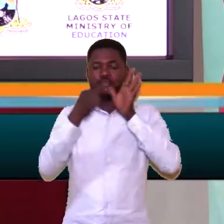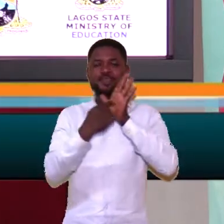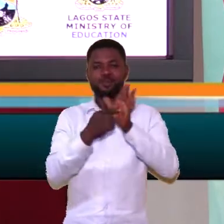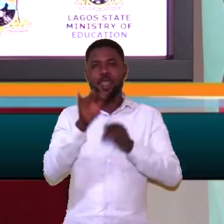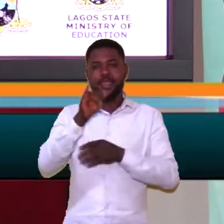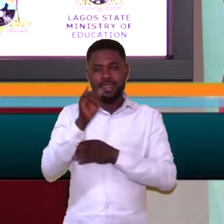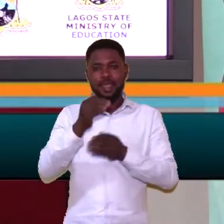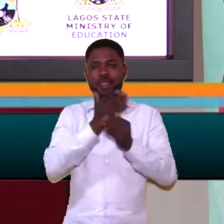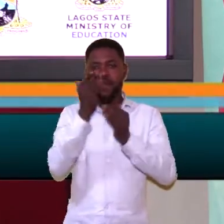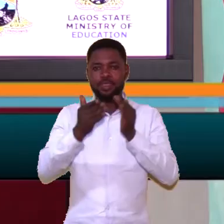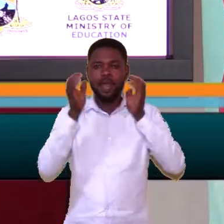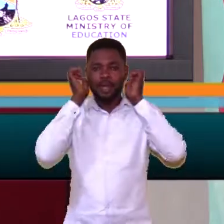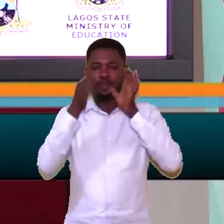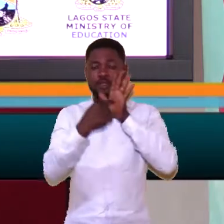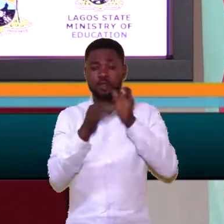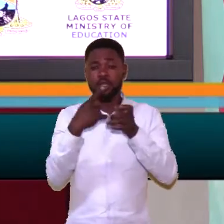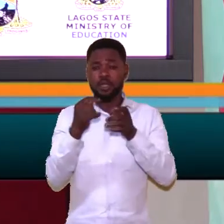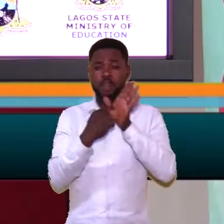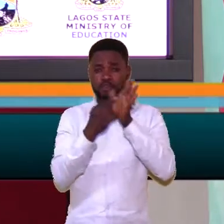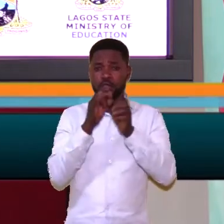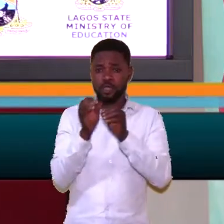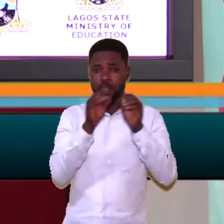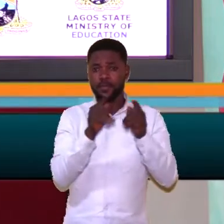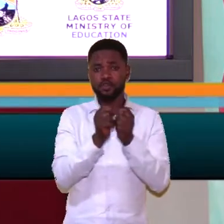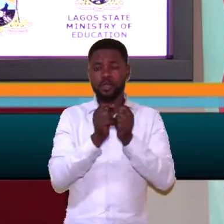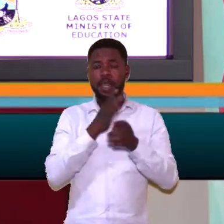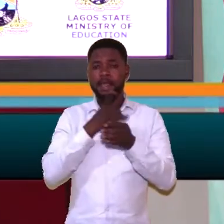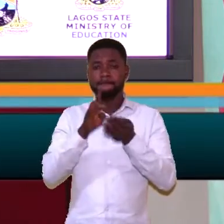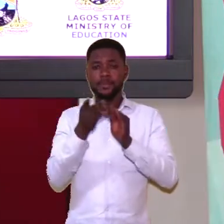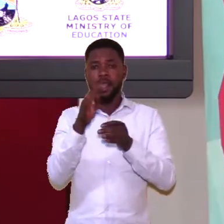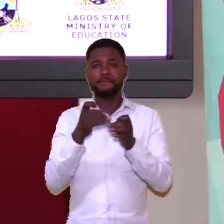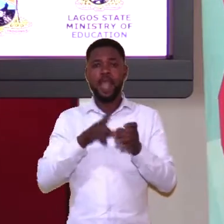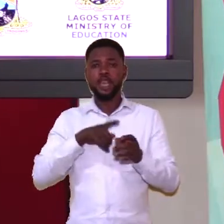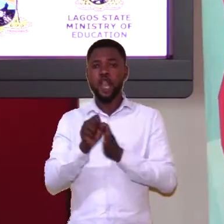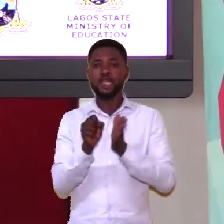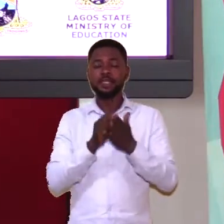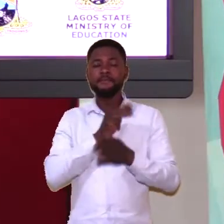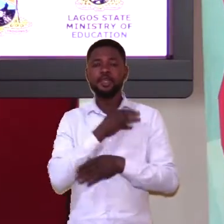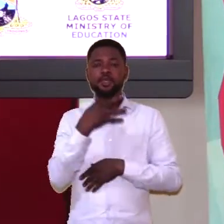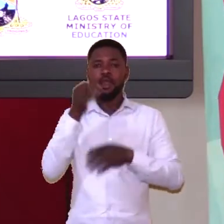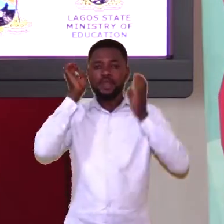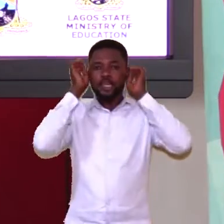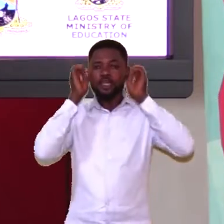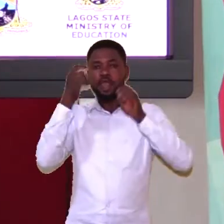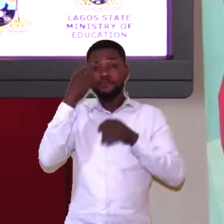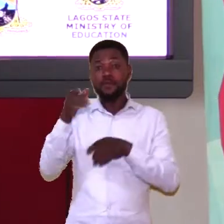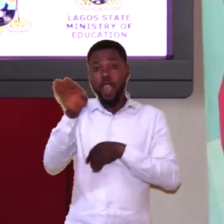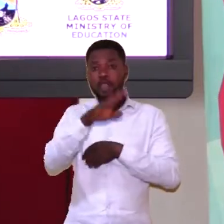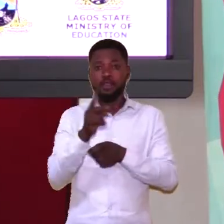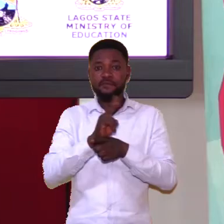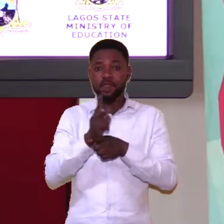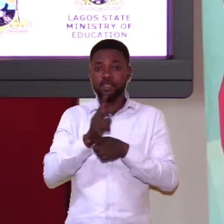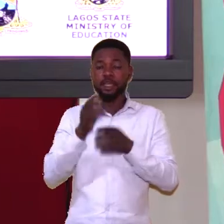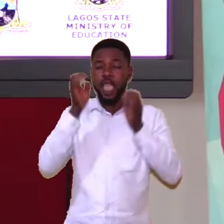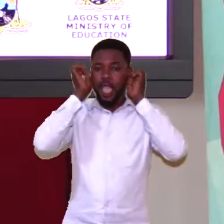Show. Yes, Total Education Show. The show is put together and packaged by the Lagos State Ministry of Education for your